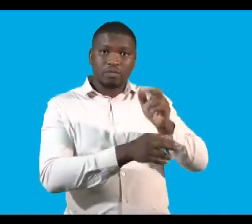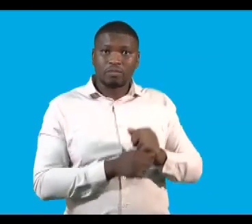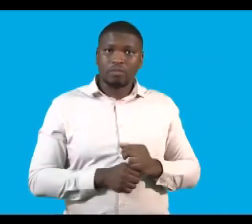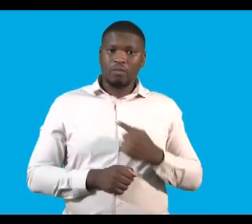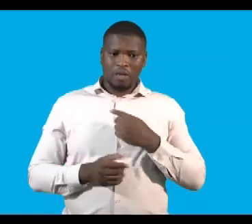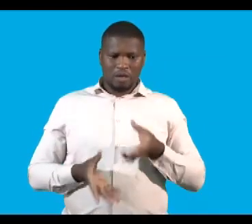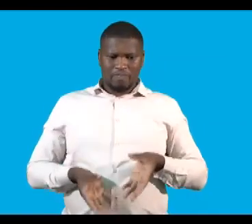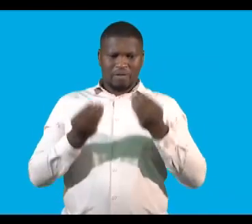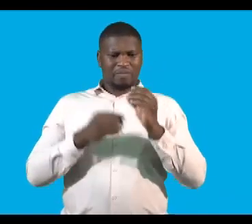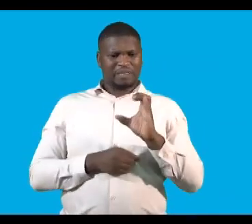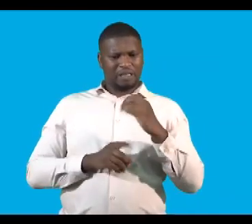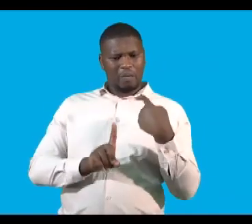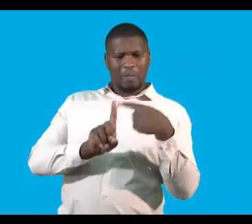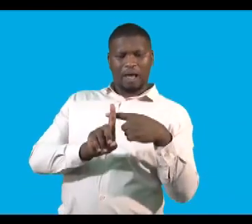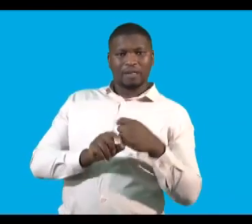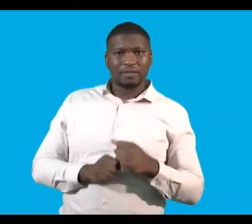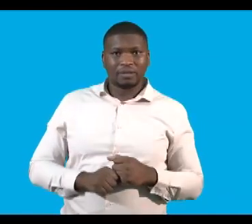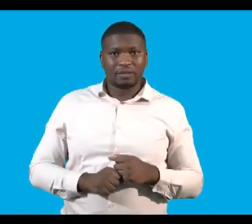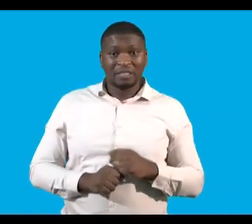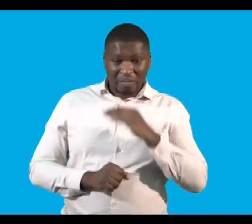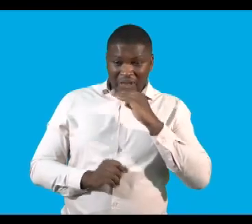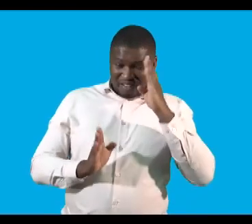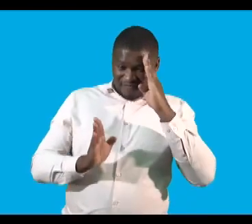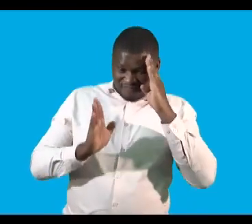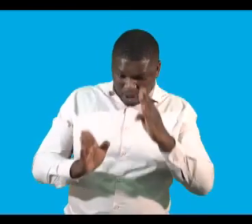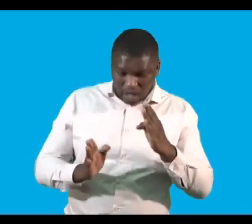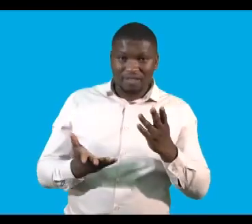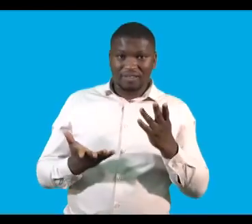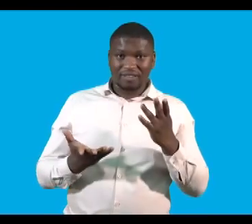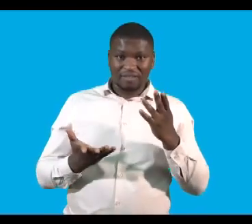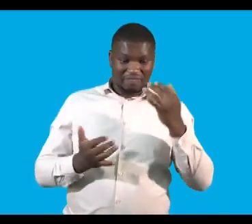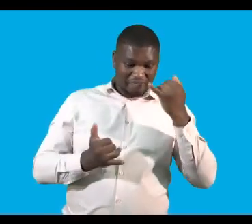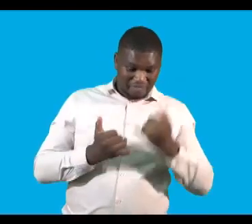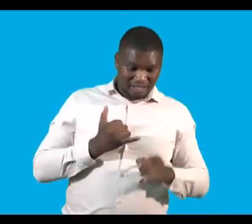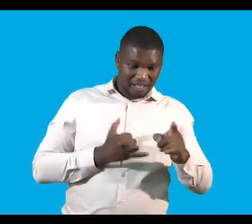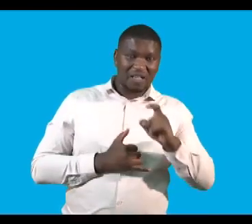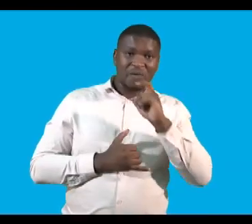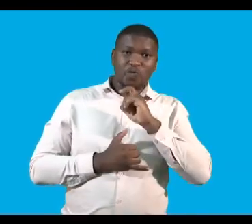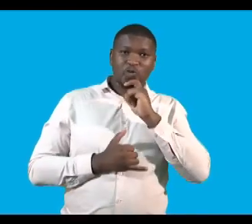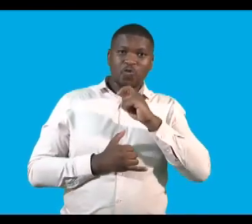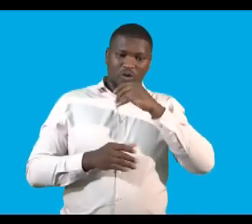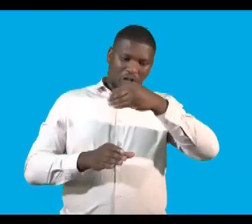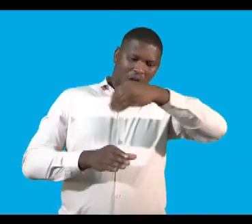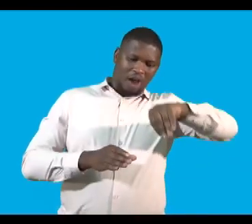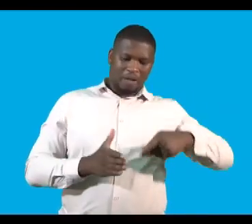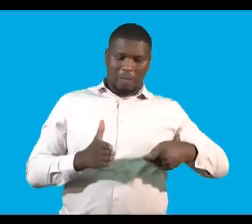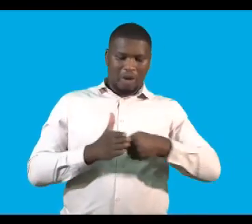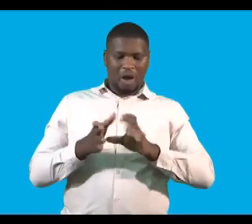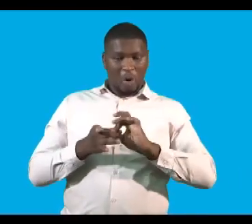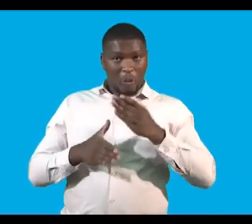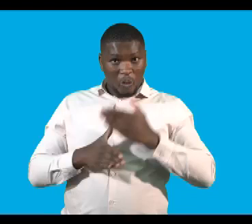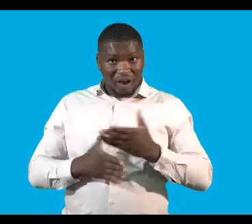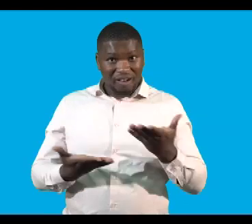Jeremy's focus is not on the wrongdoing of using a credit card without permission to buy homework, which